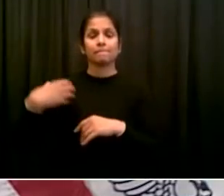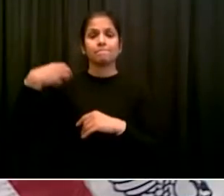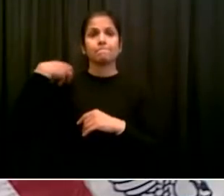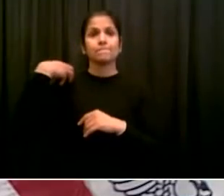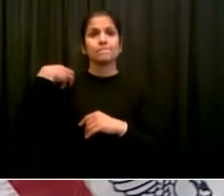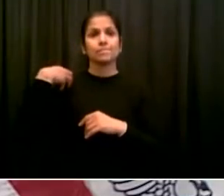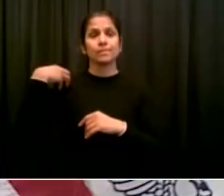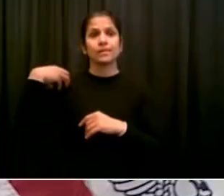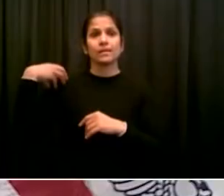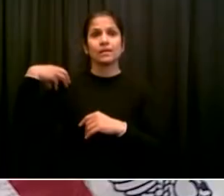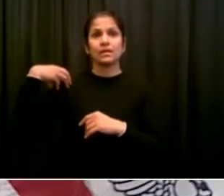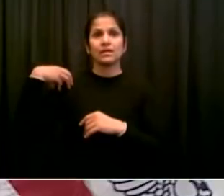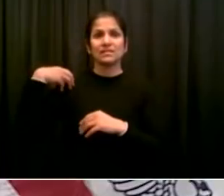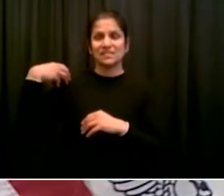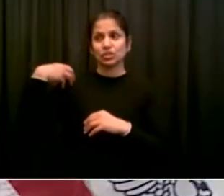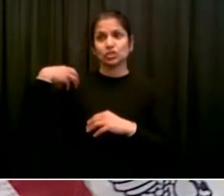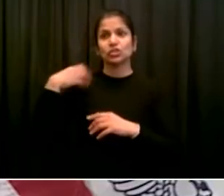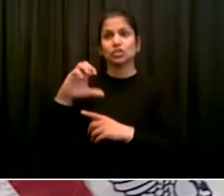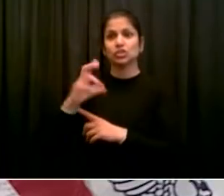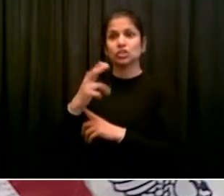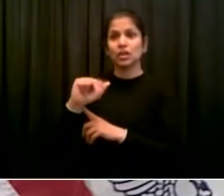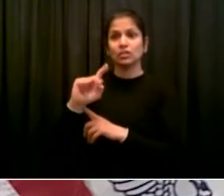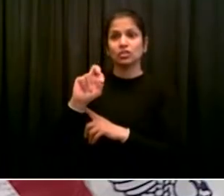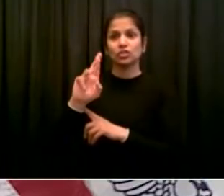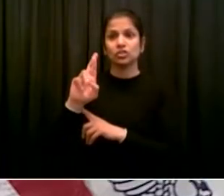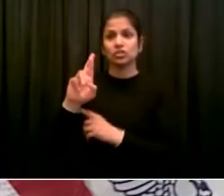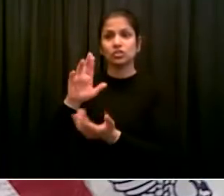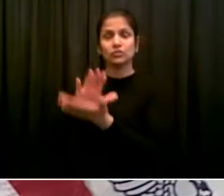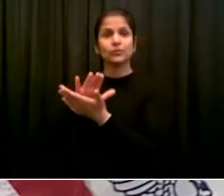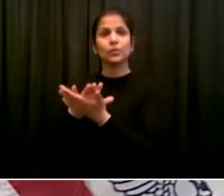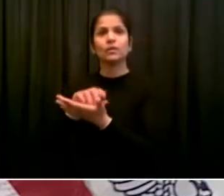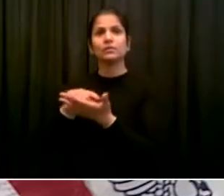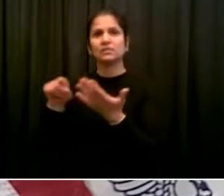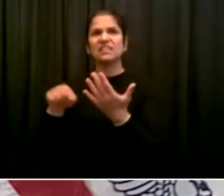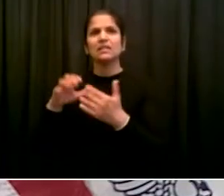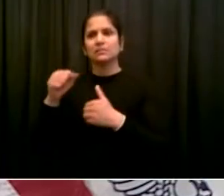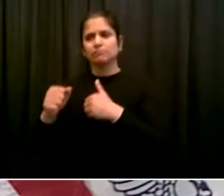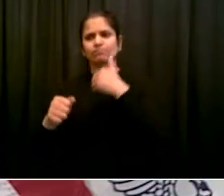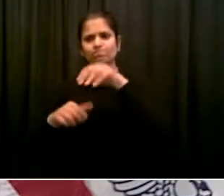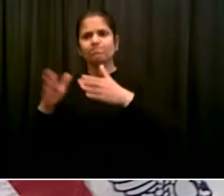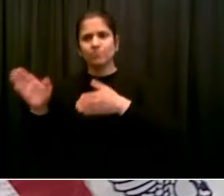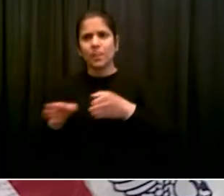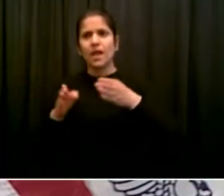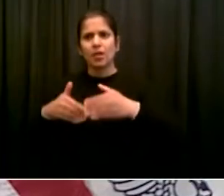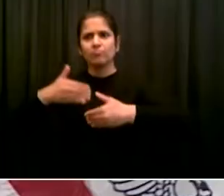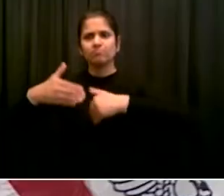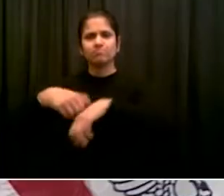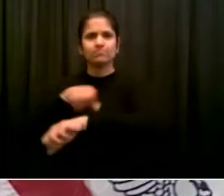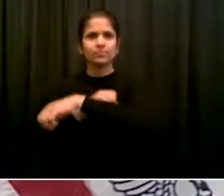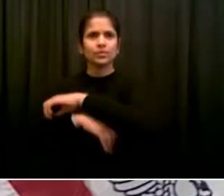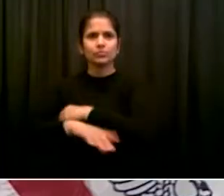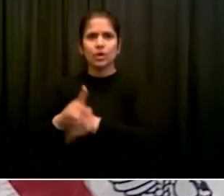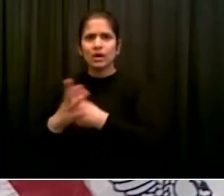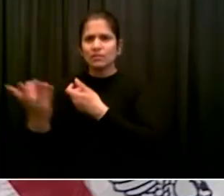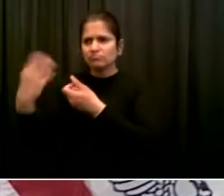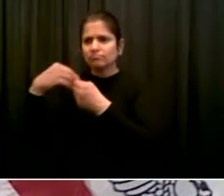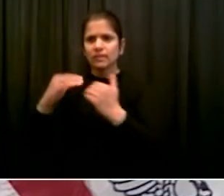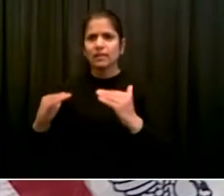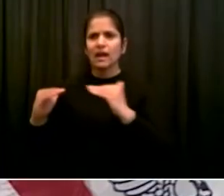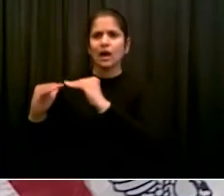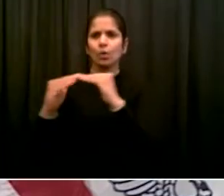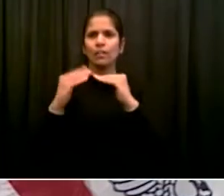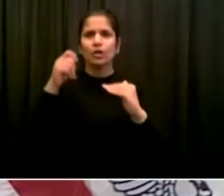can play in breaking the cycle of poverty. Our task force on racial inclusion and equity is ready to look at every